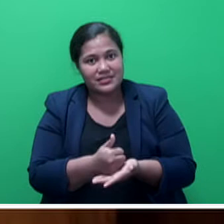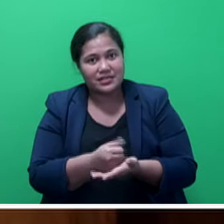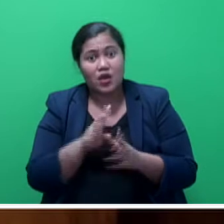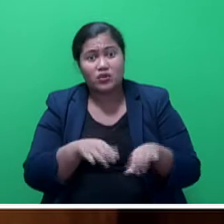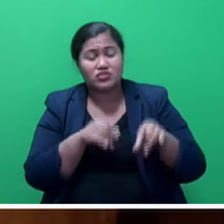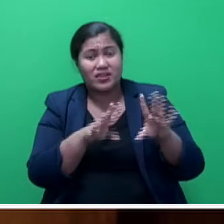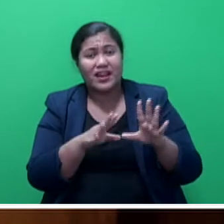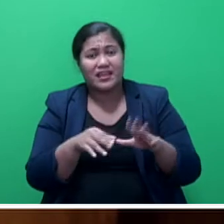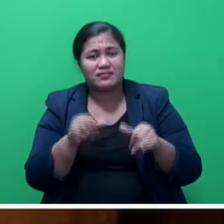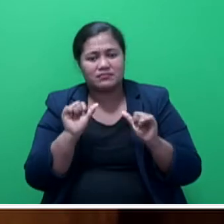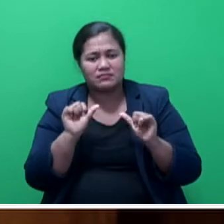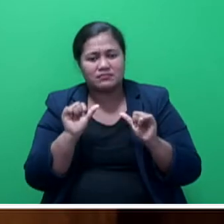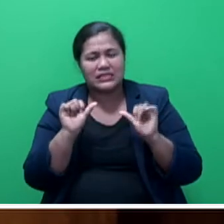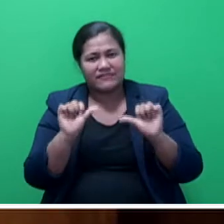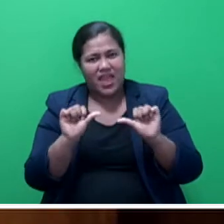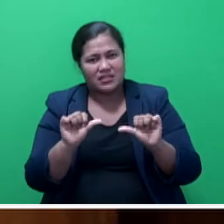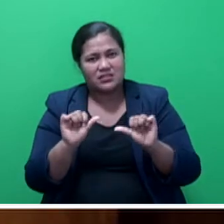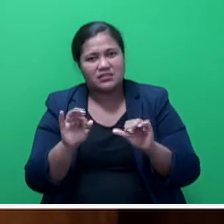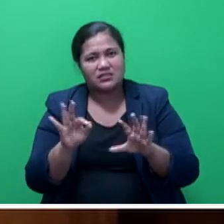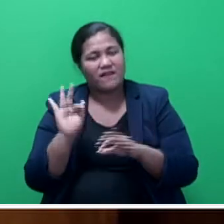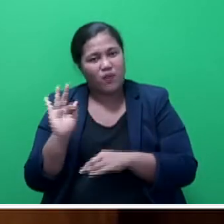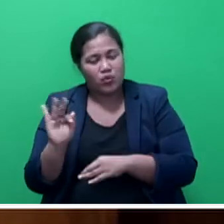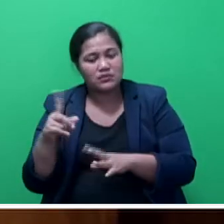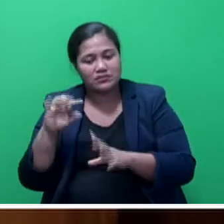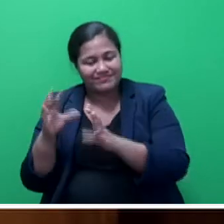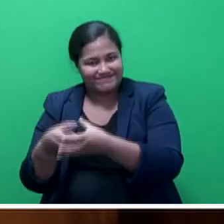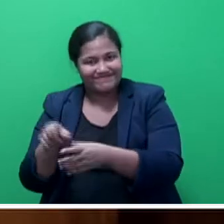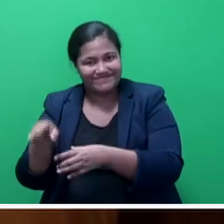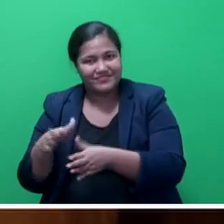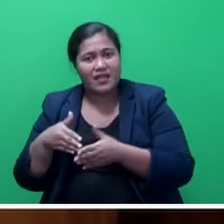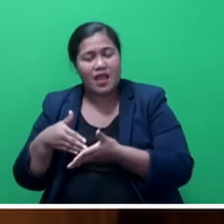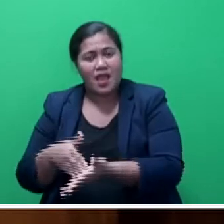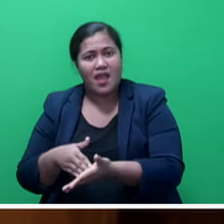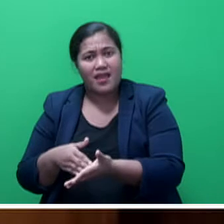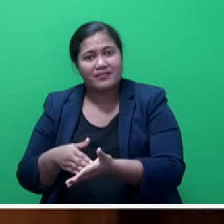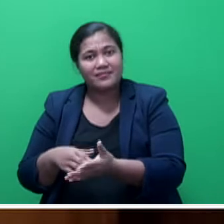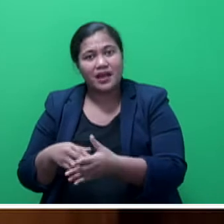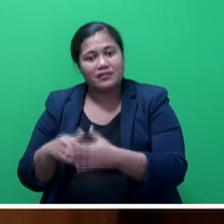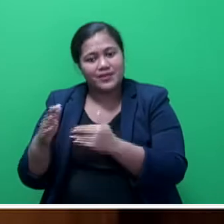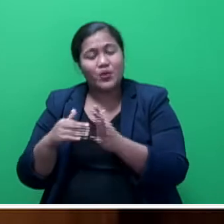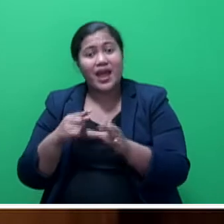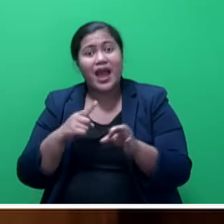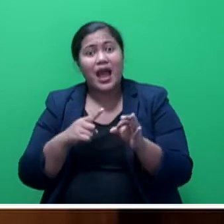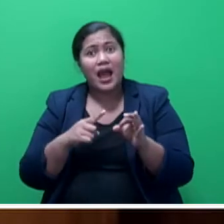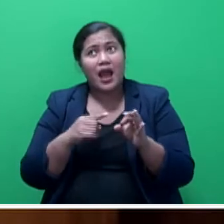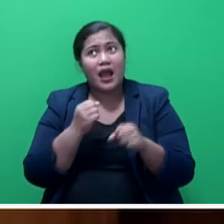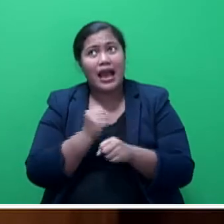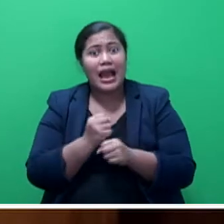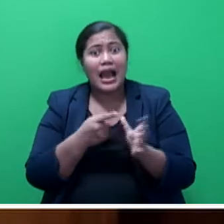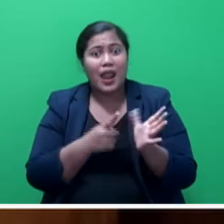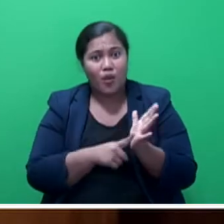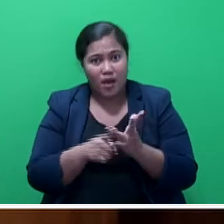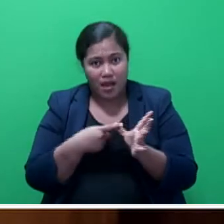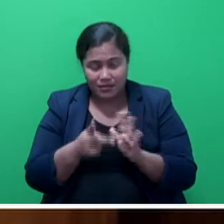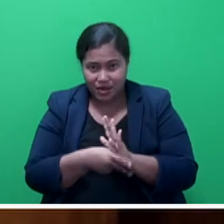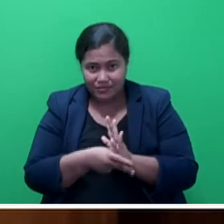Defence Forces, who were here on the ground, who helped us rebuild Galoa Primary School. So Galoa Primary School was handed